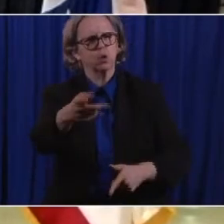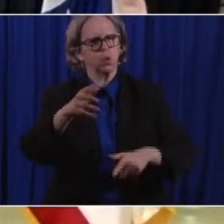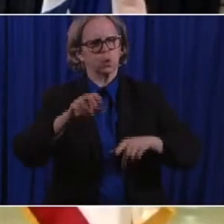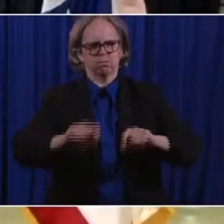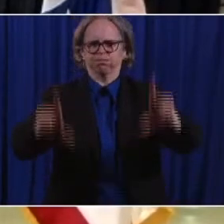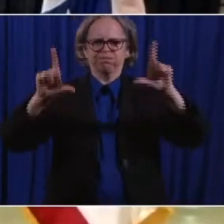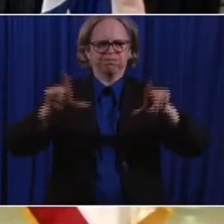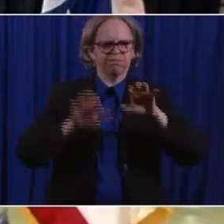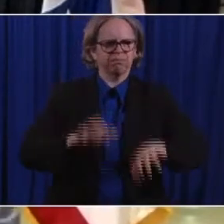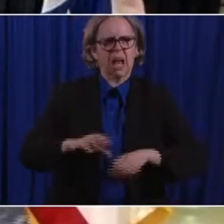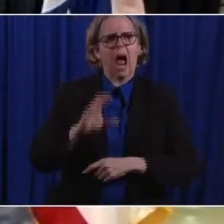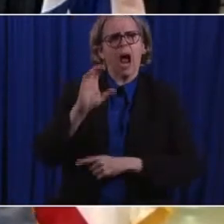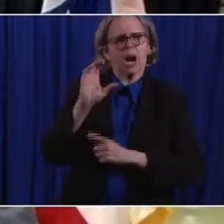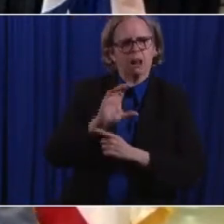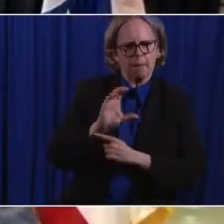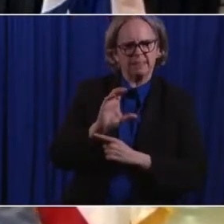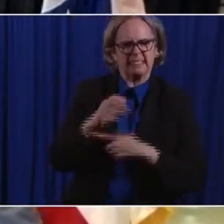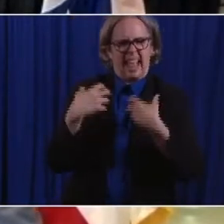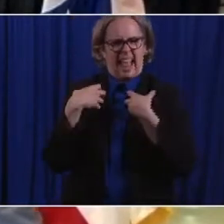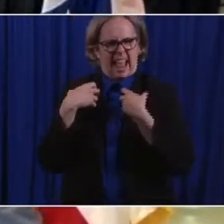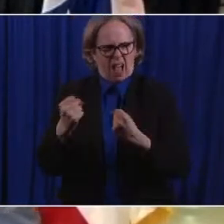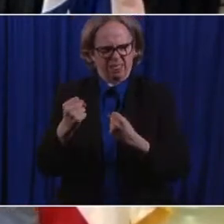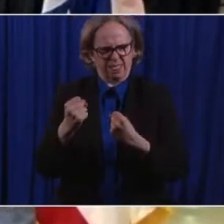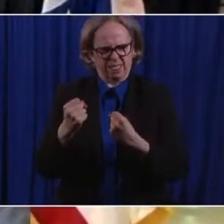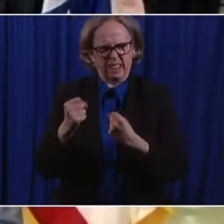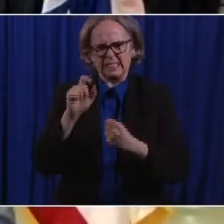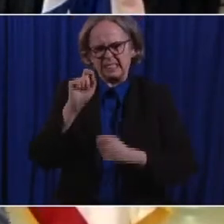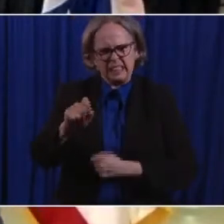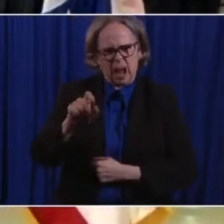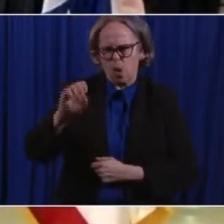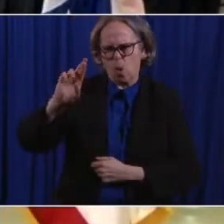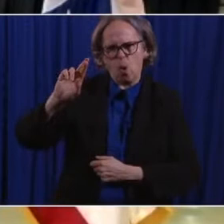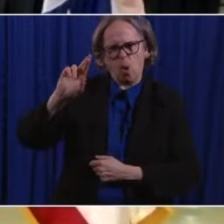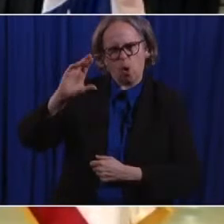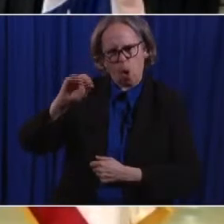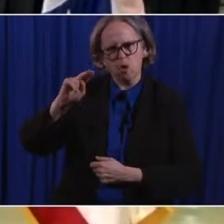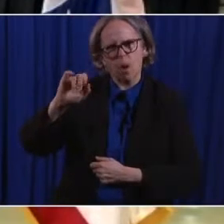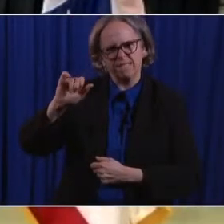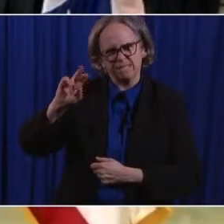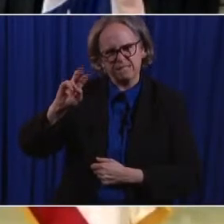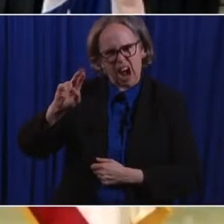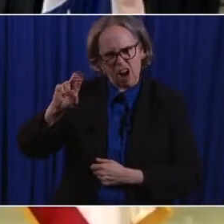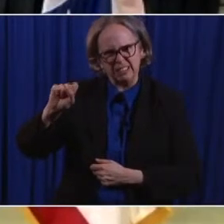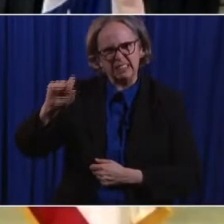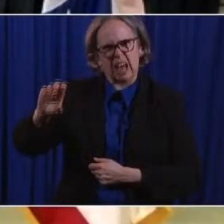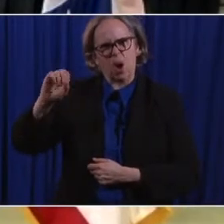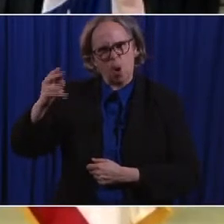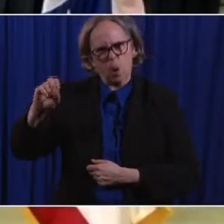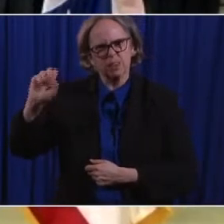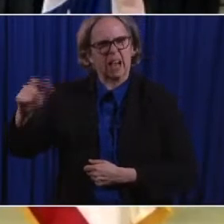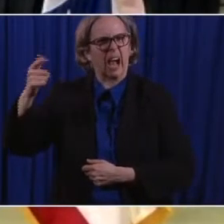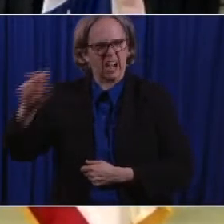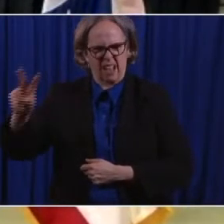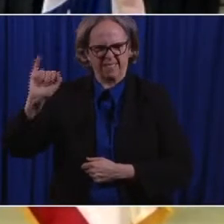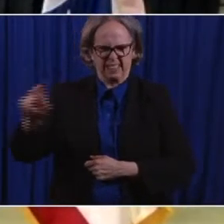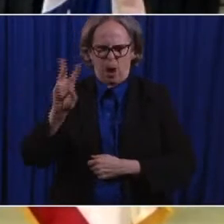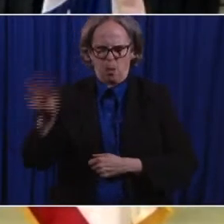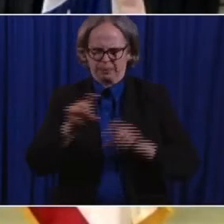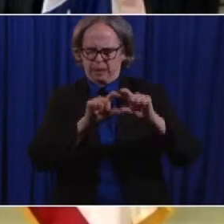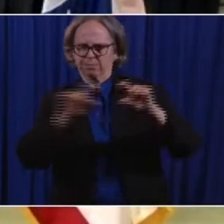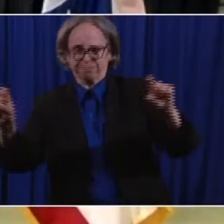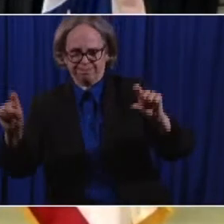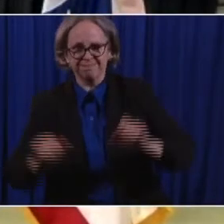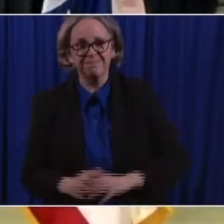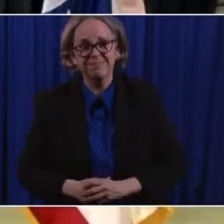columbushealth.coronavirus.gov. It takes about 75 people out here to run this on a daily basis. Columbus